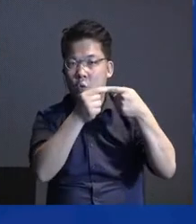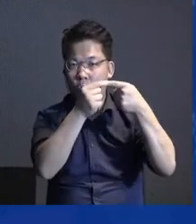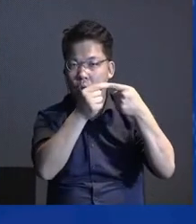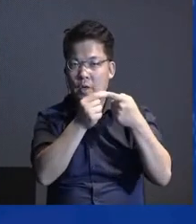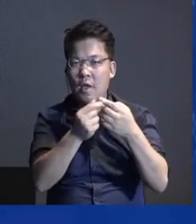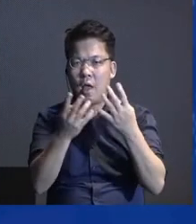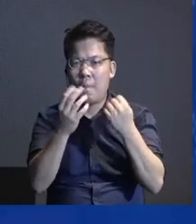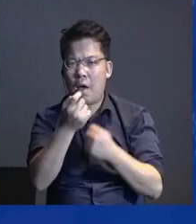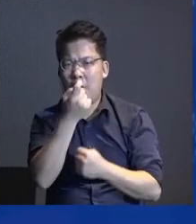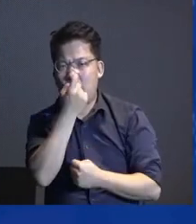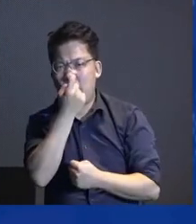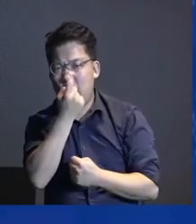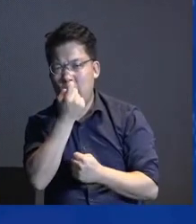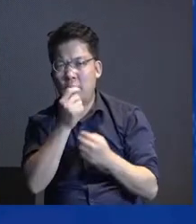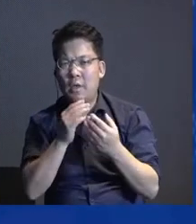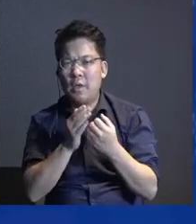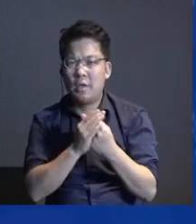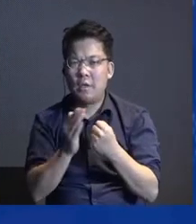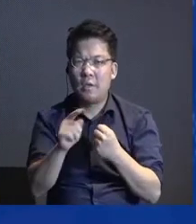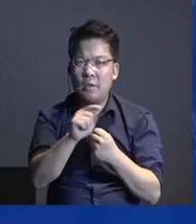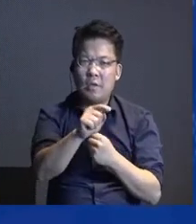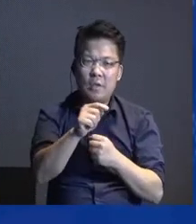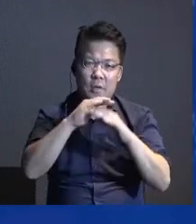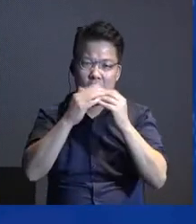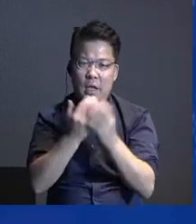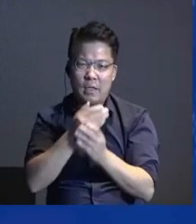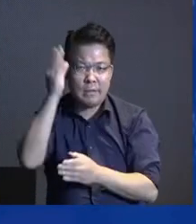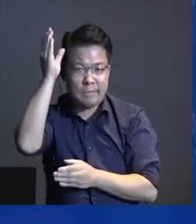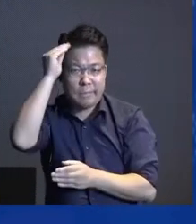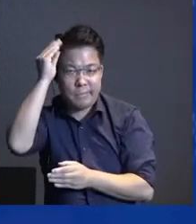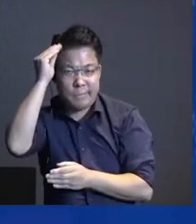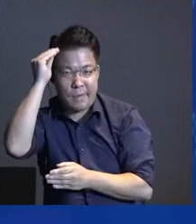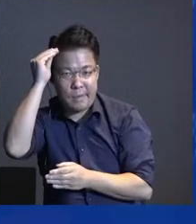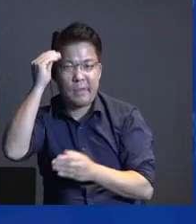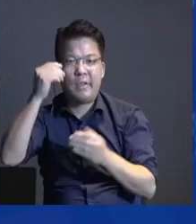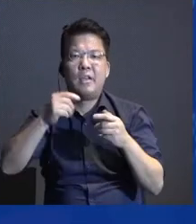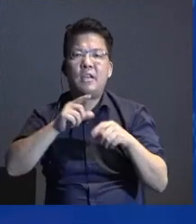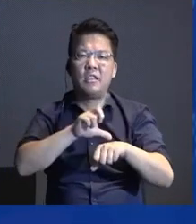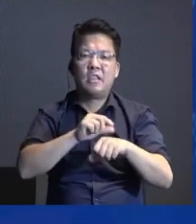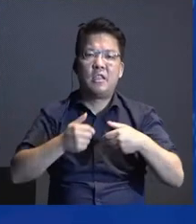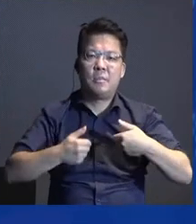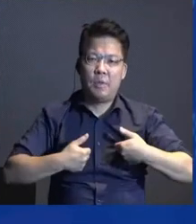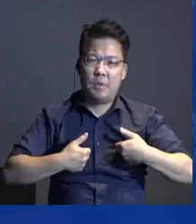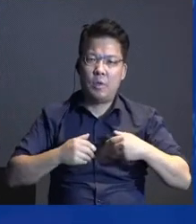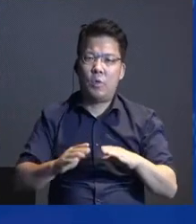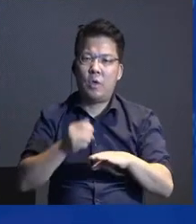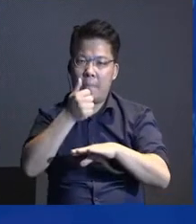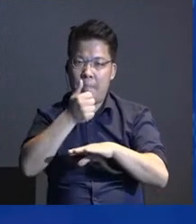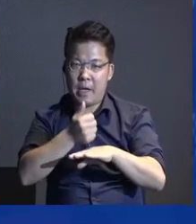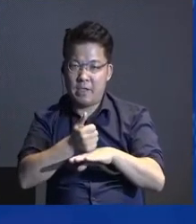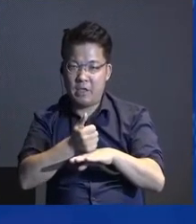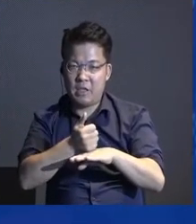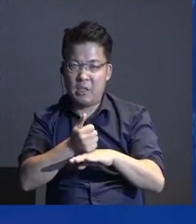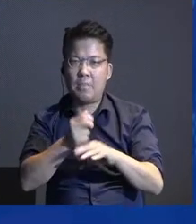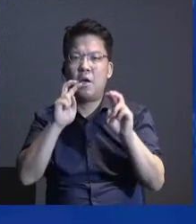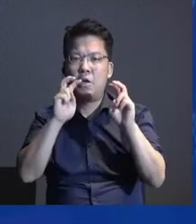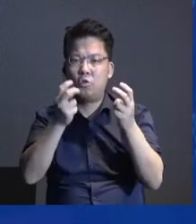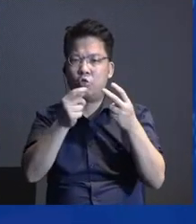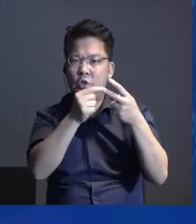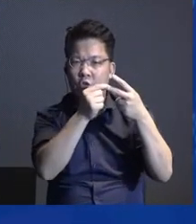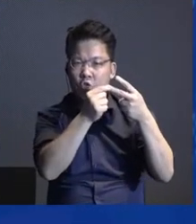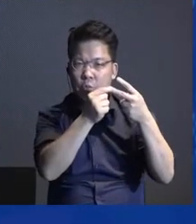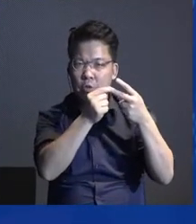to the last session of the day, the Civil Society Talk Concert. On site, we're joined by Professor Park Yeon-ran, who